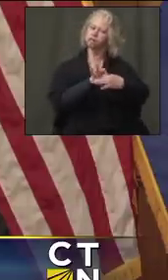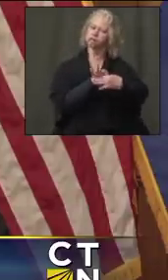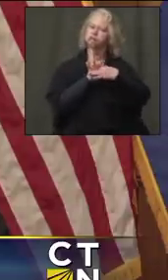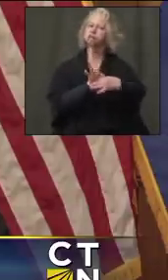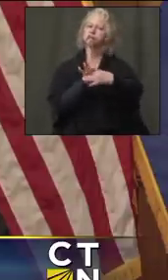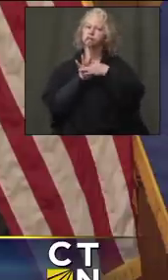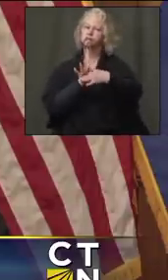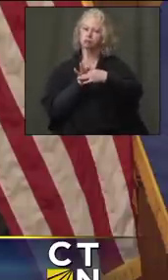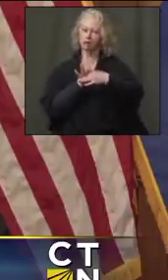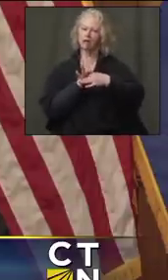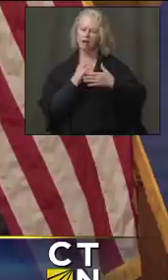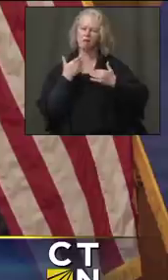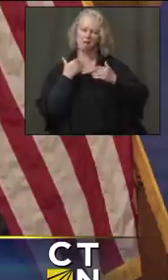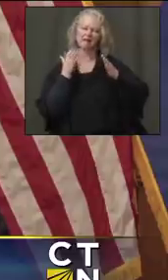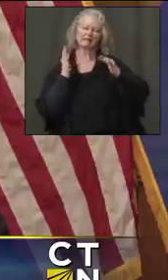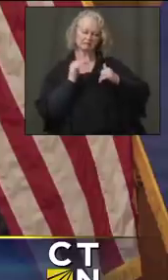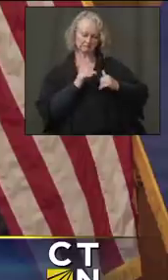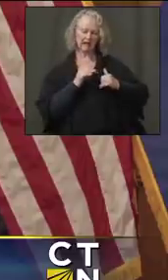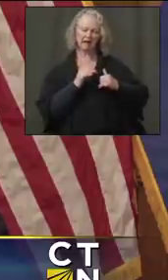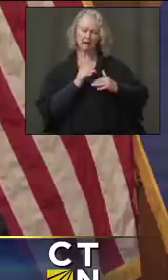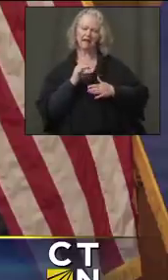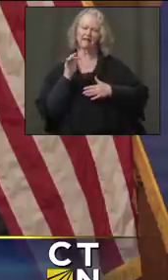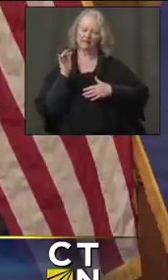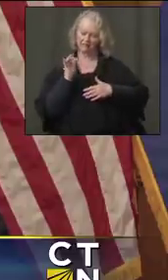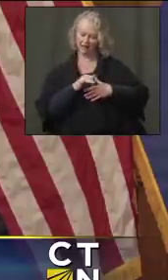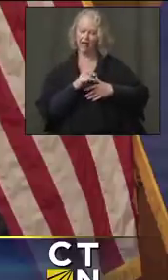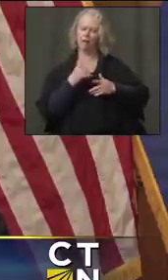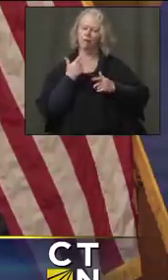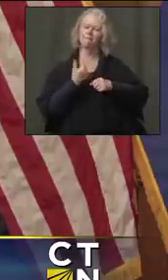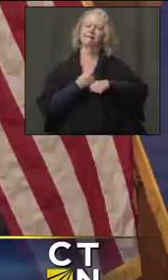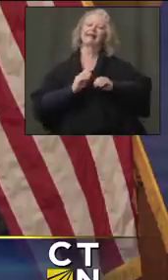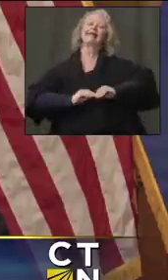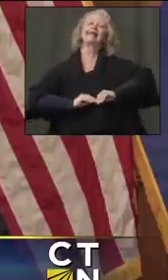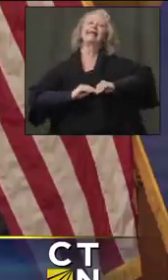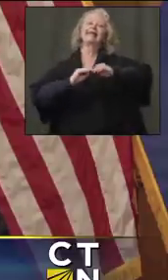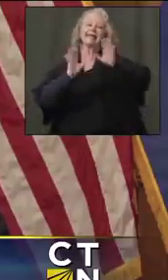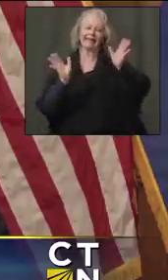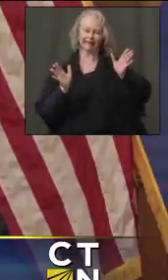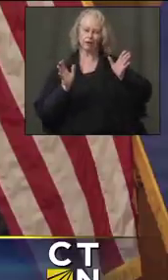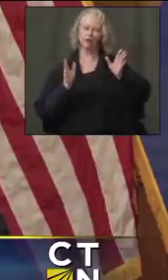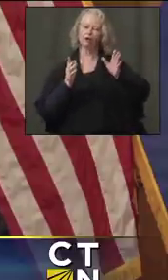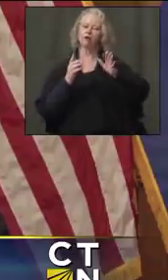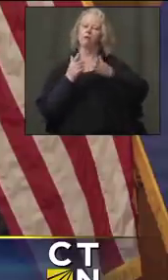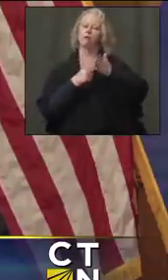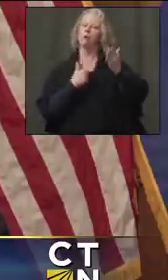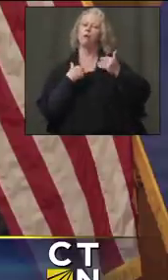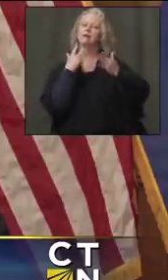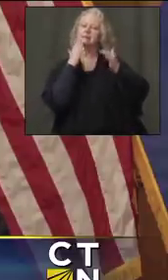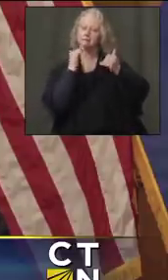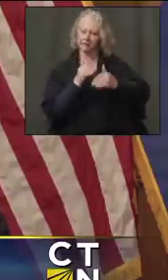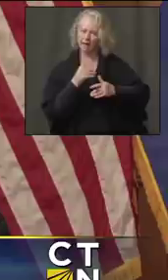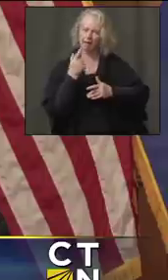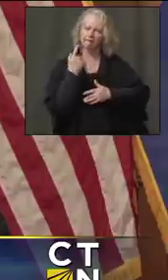team, and we expect to have an executive order that will have full clarity on the zoning issue in short time.